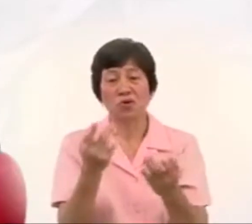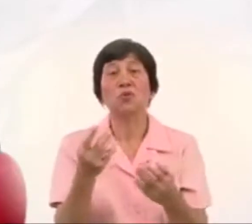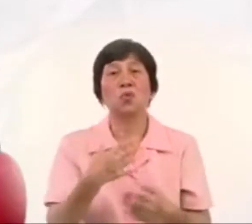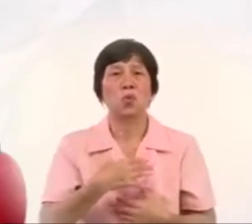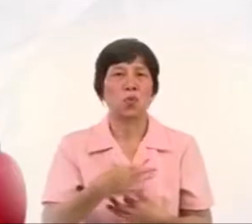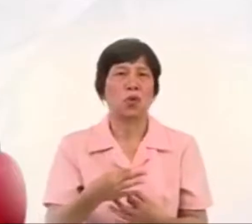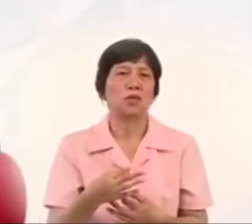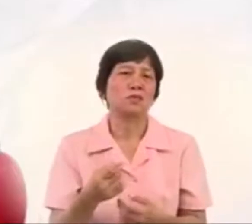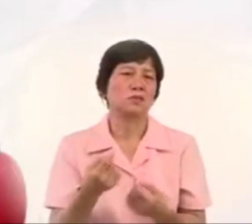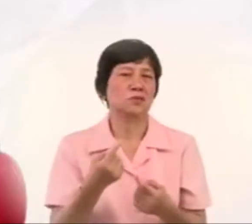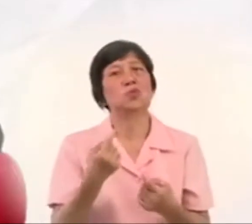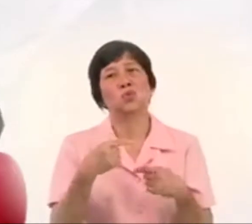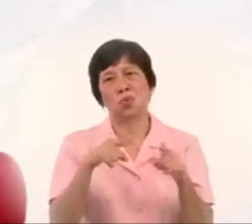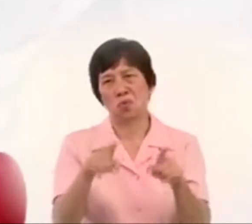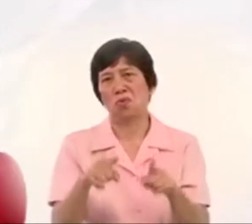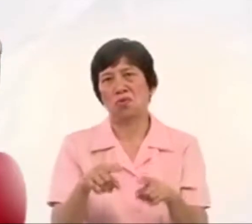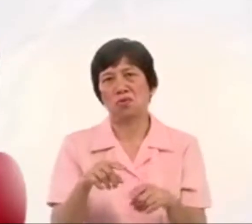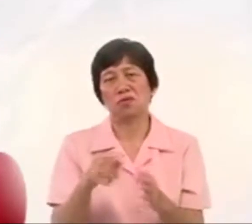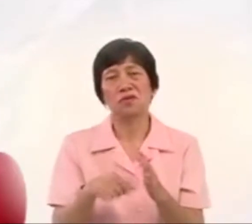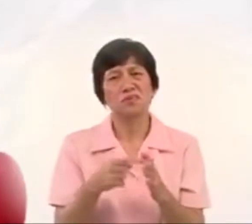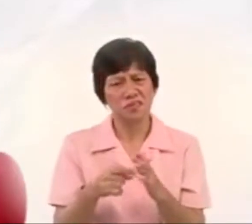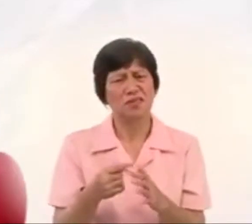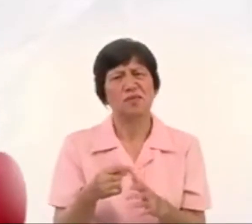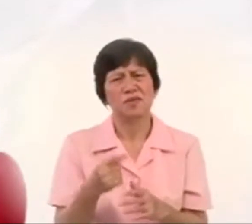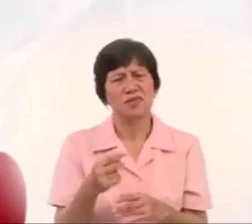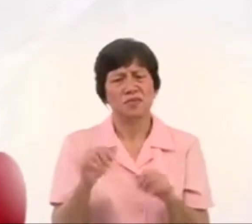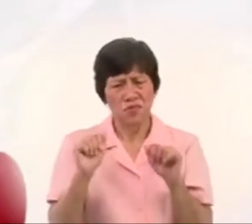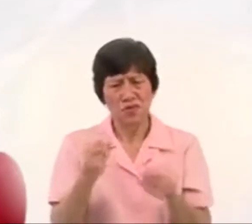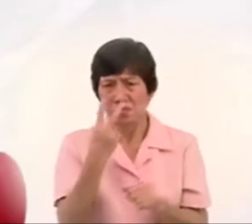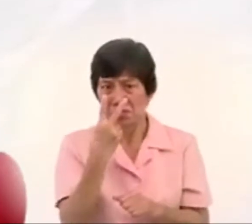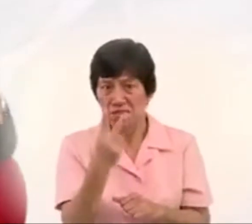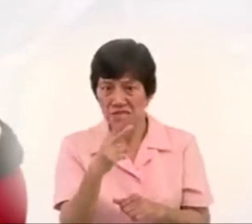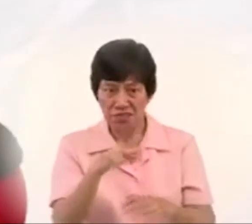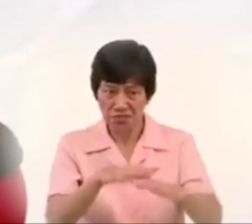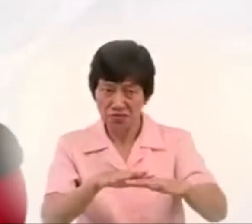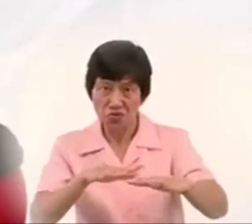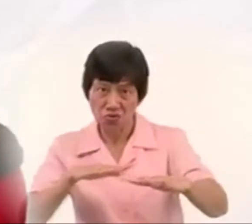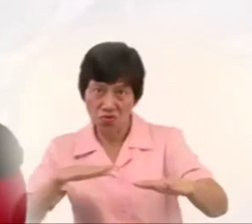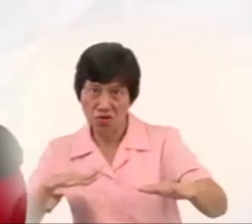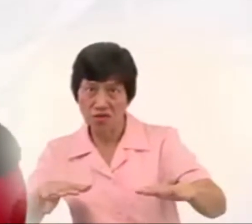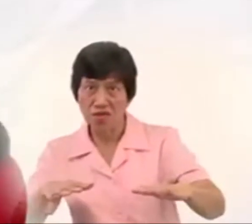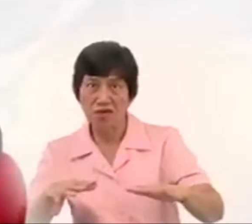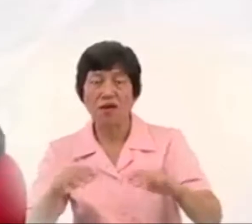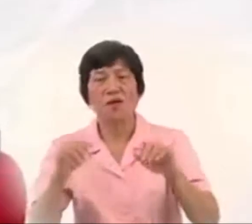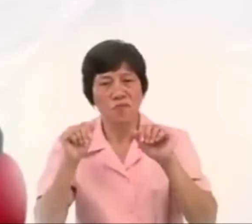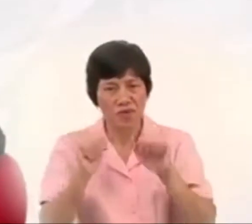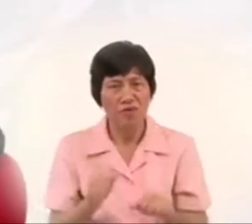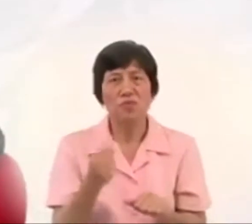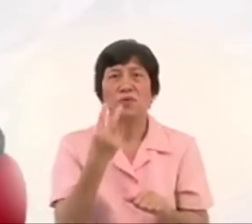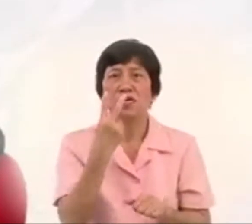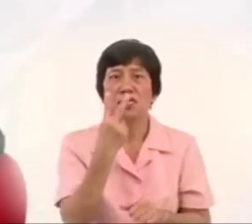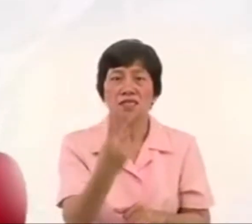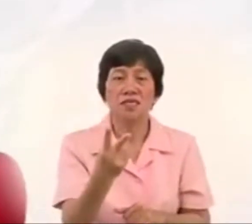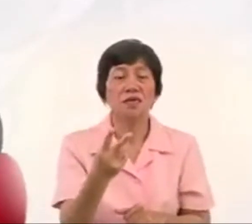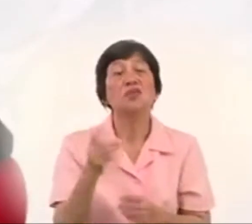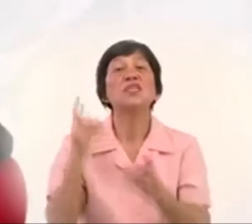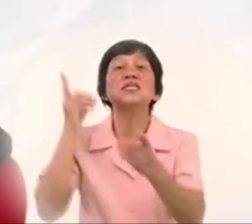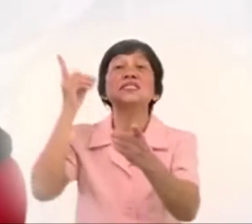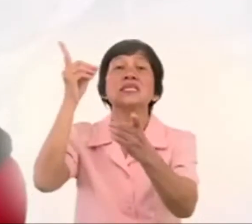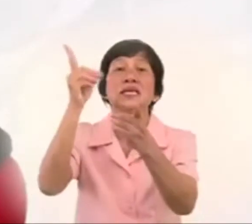go. And sometimes you can already see the shoreline. You can already see